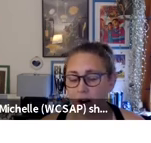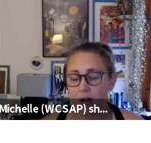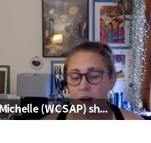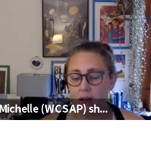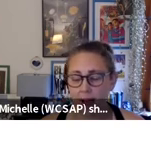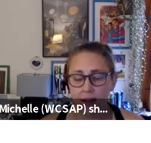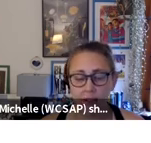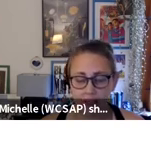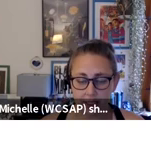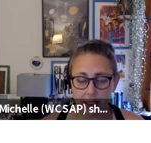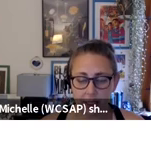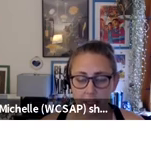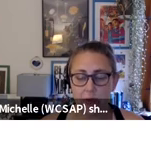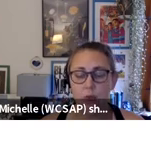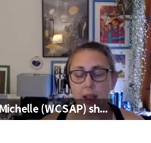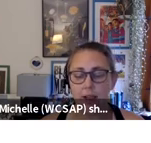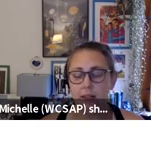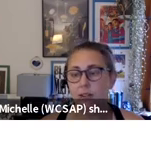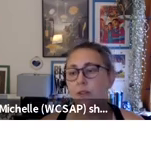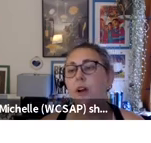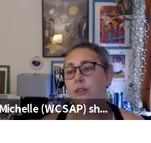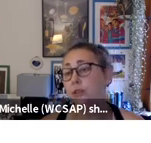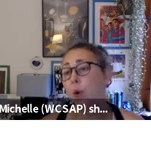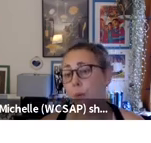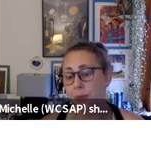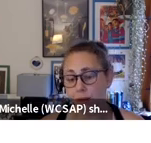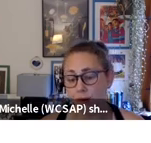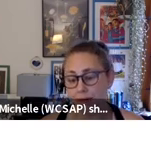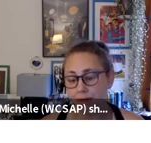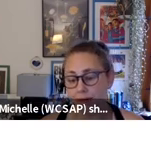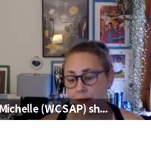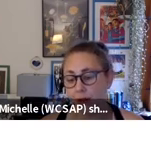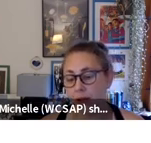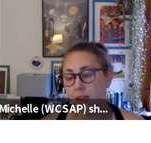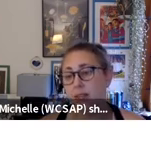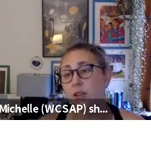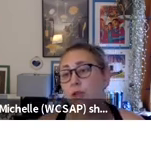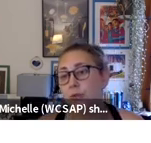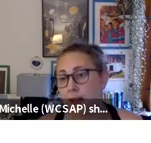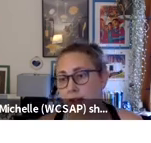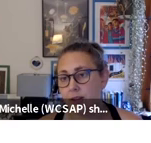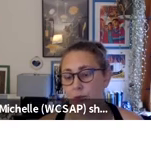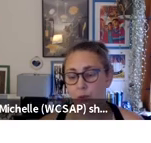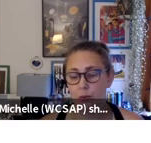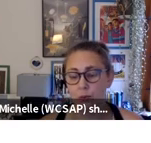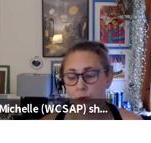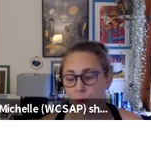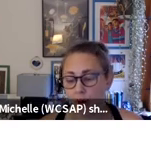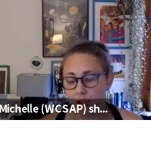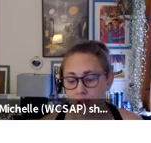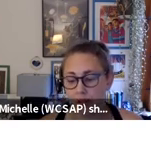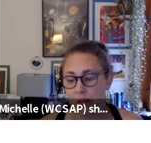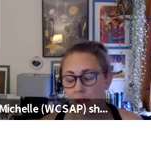The heart of advocacy is recognizing survivors as whole people. Sexual violence is a tool